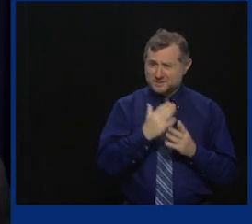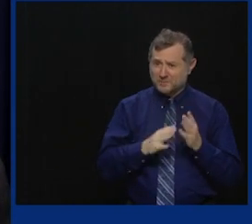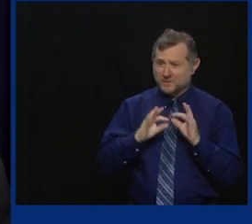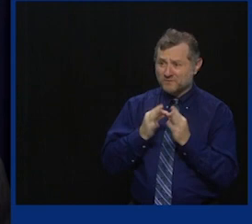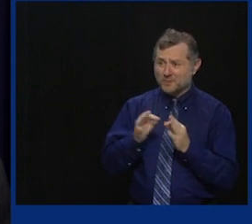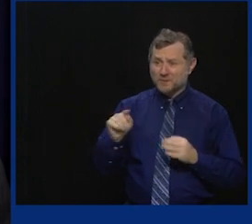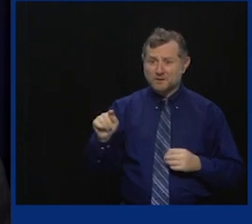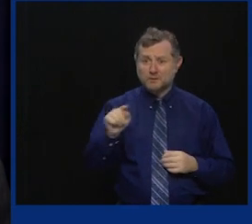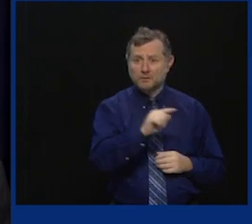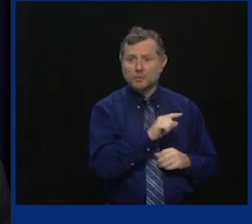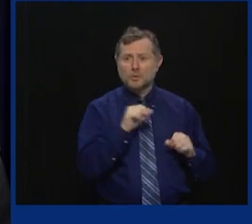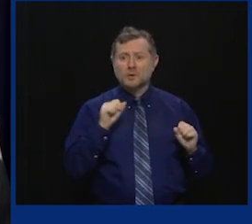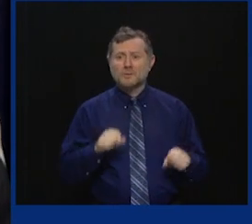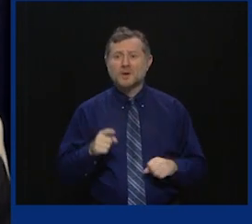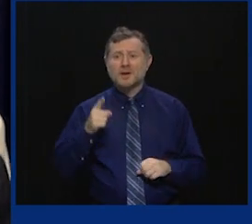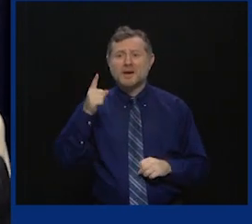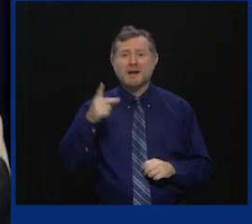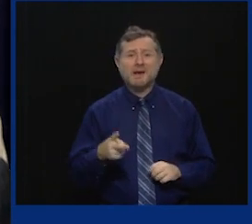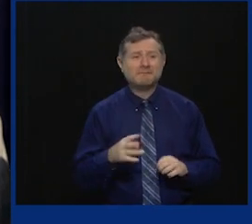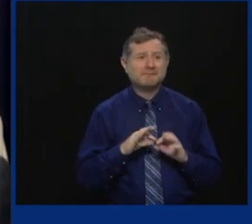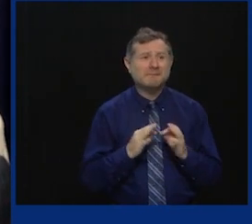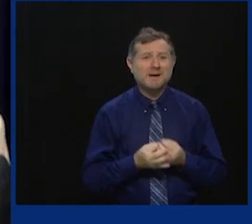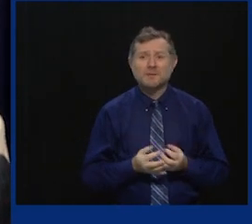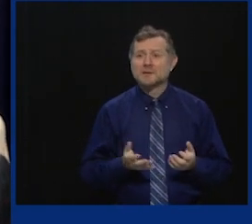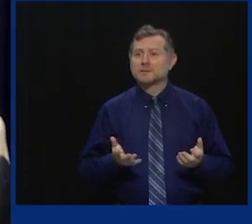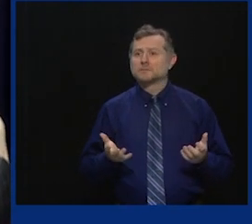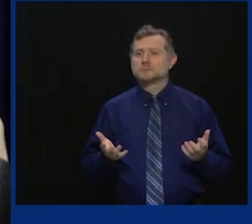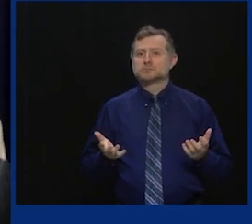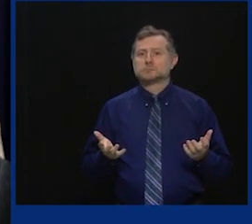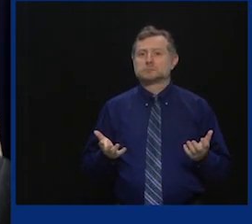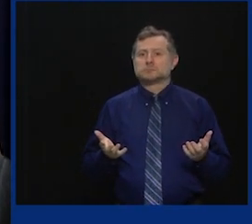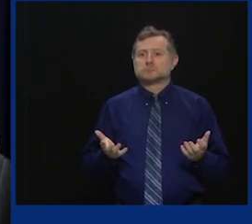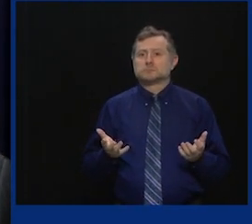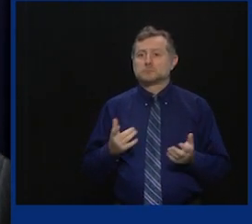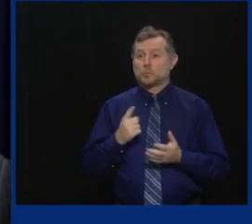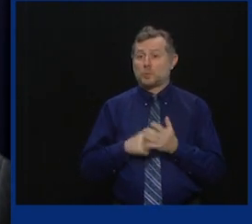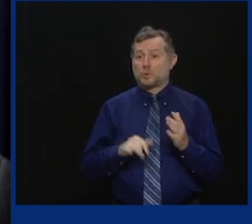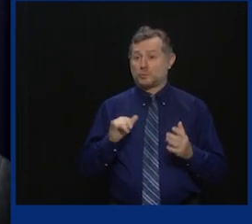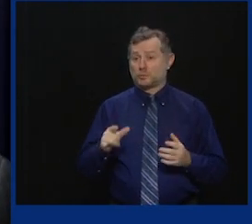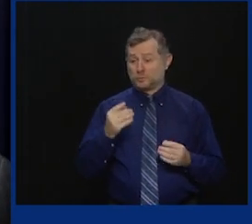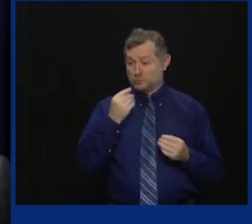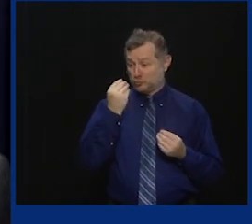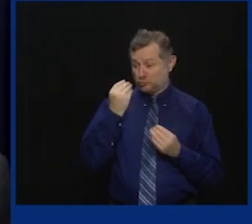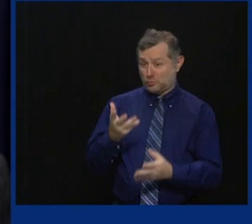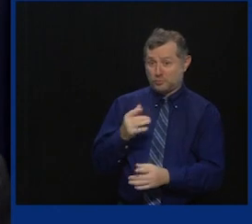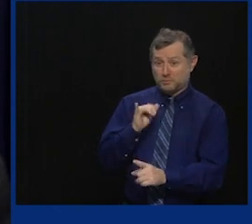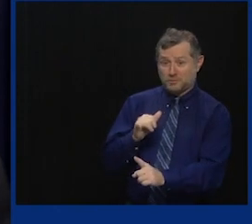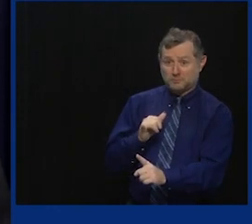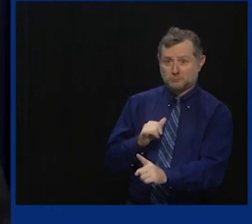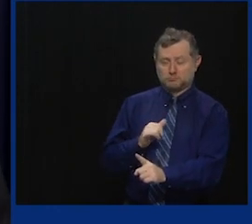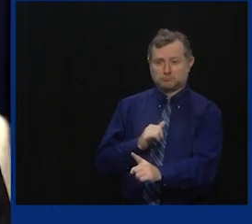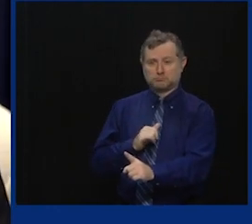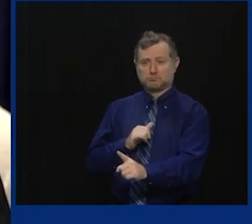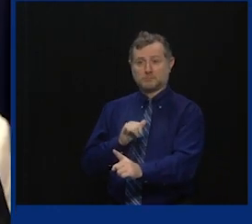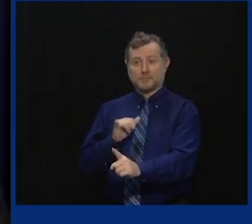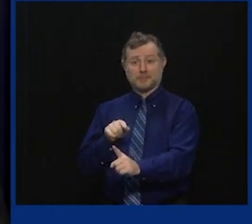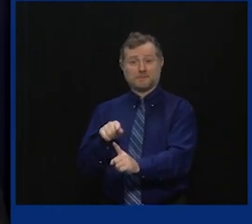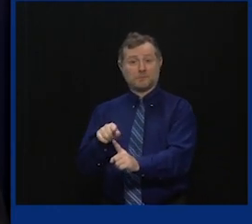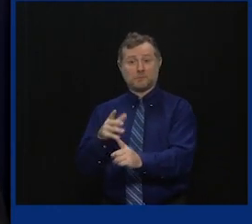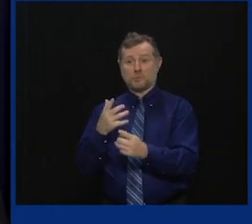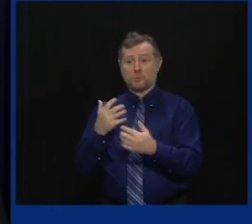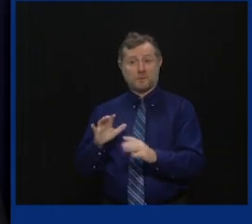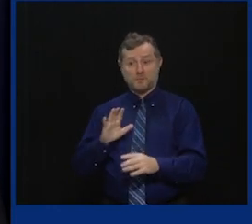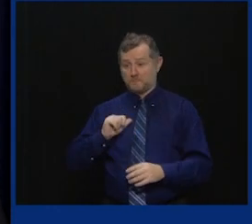be half the family. So what you are saying is, for someone to not be